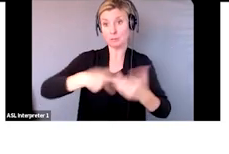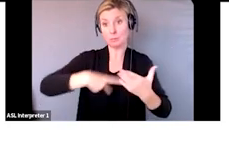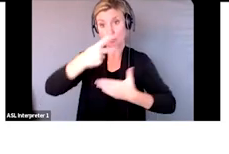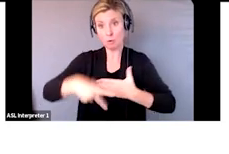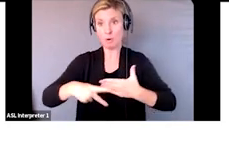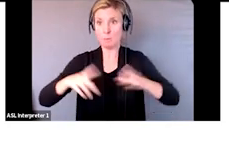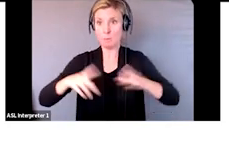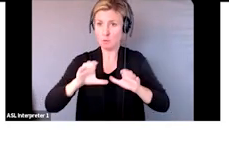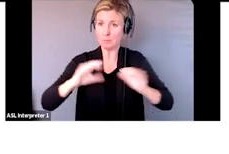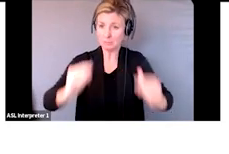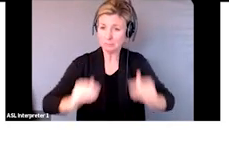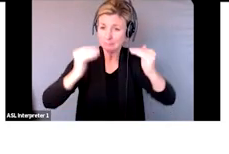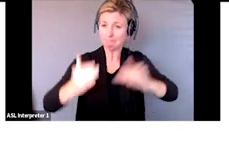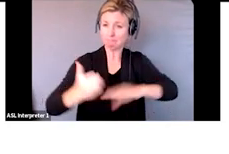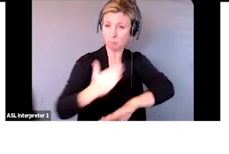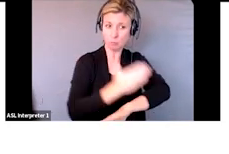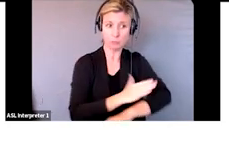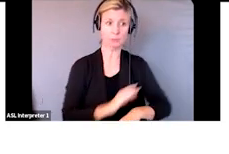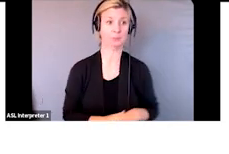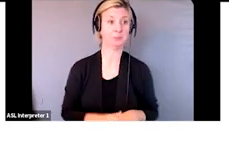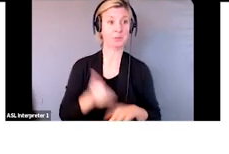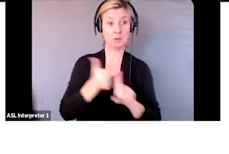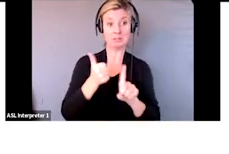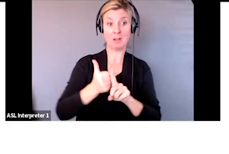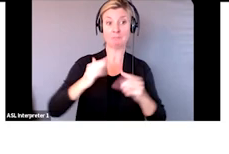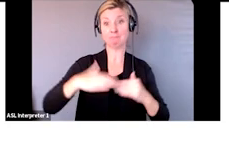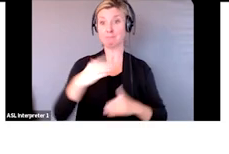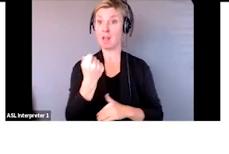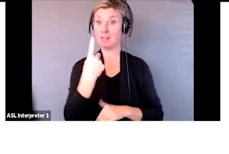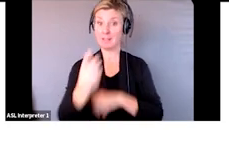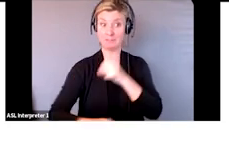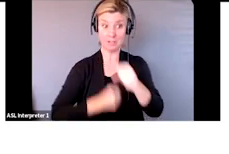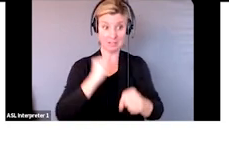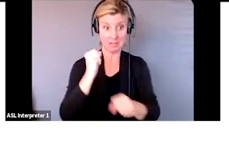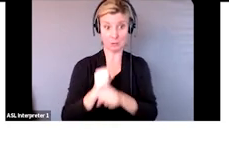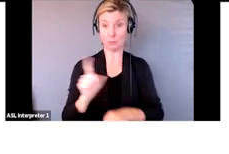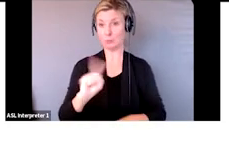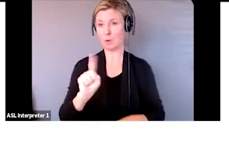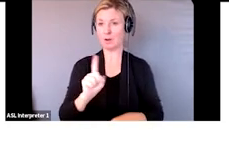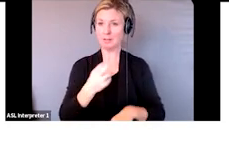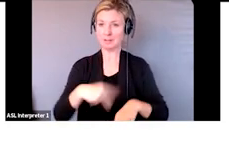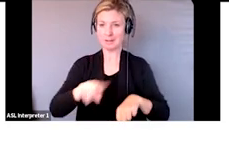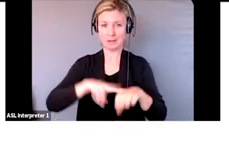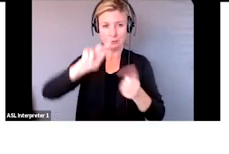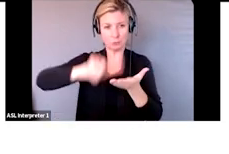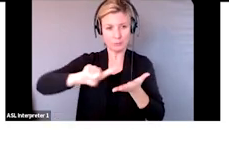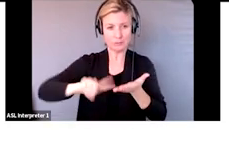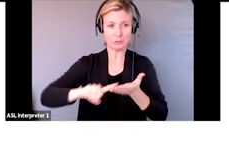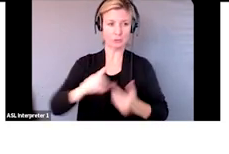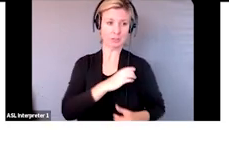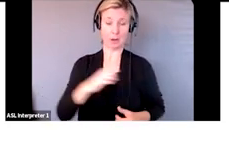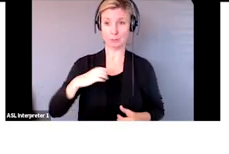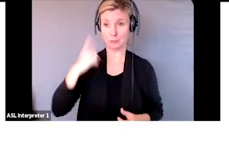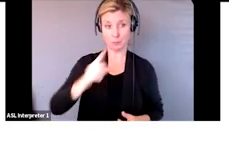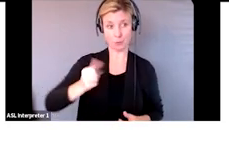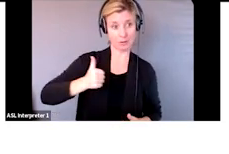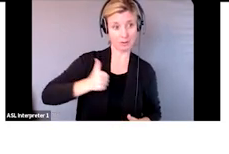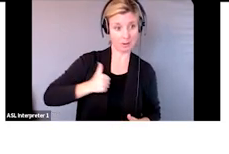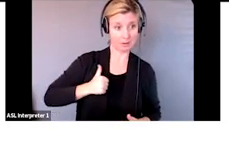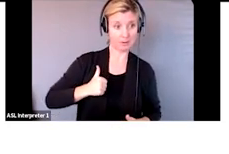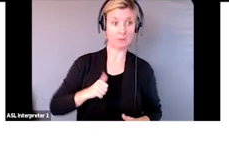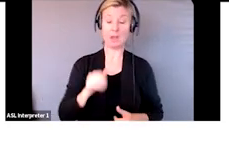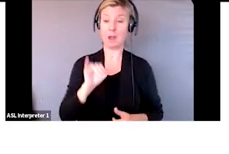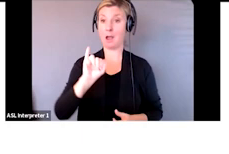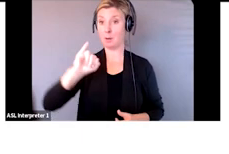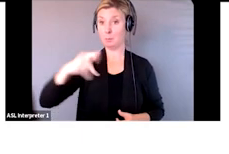of Canada as an IP advisor and strategic contract advisor, and was a patent agent